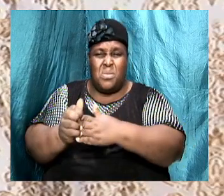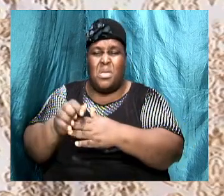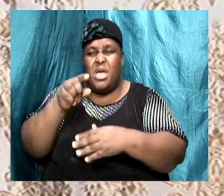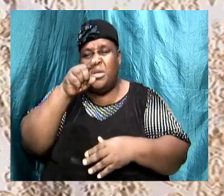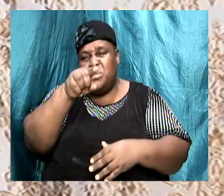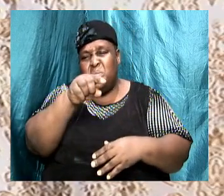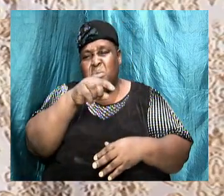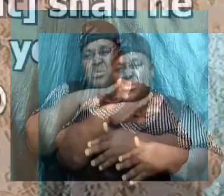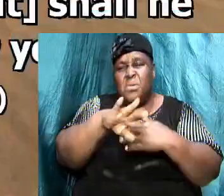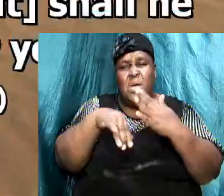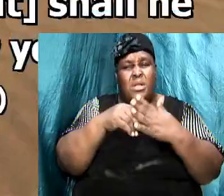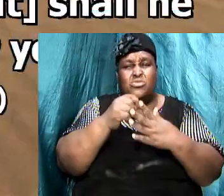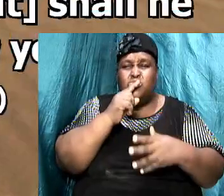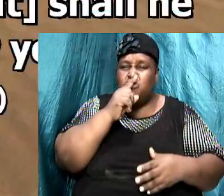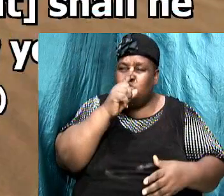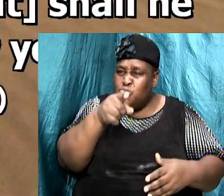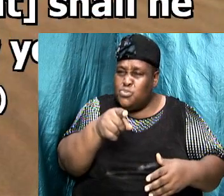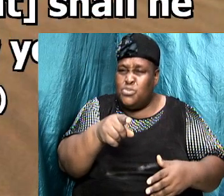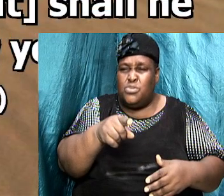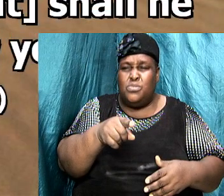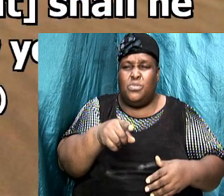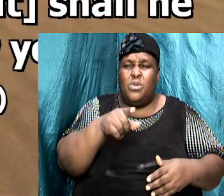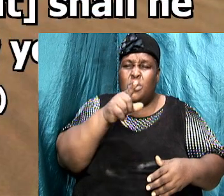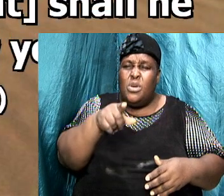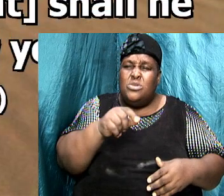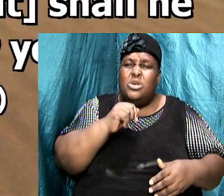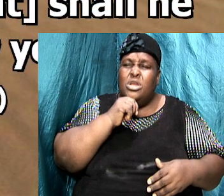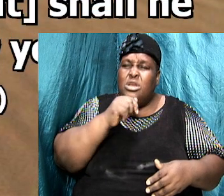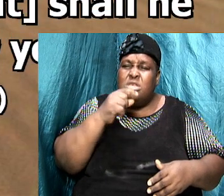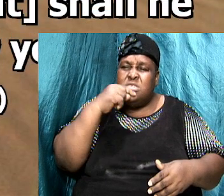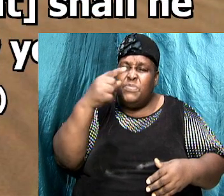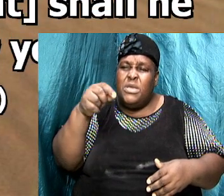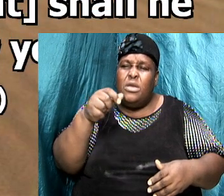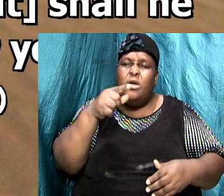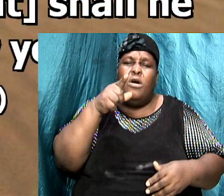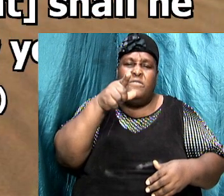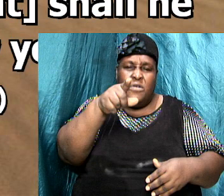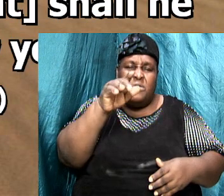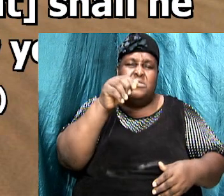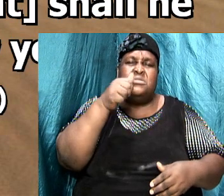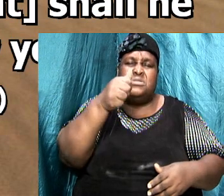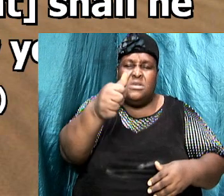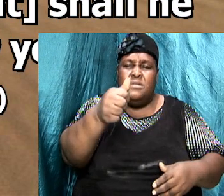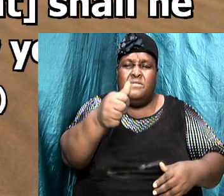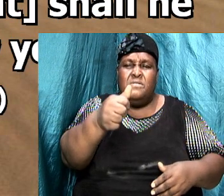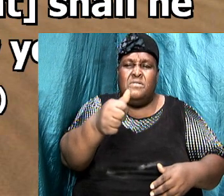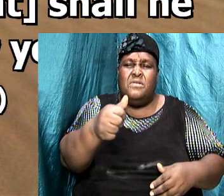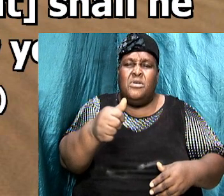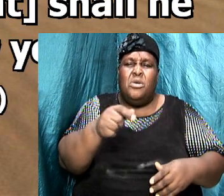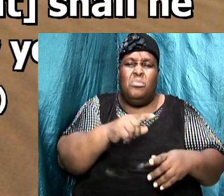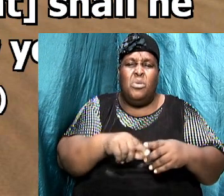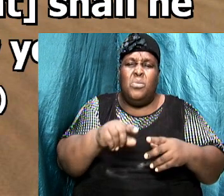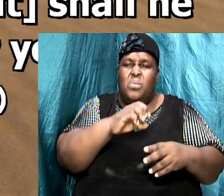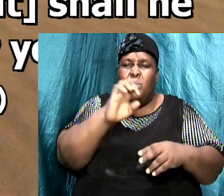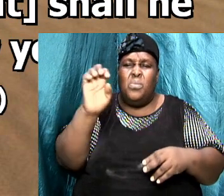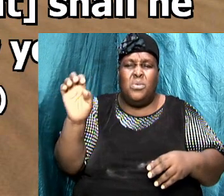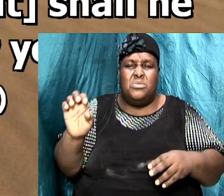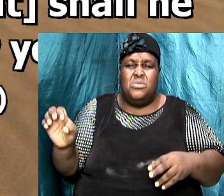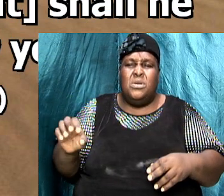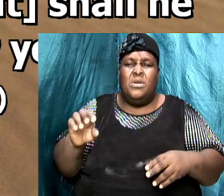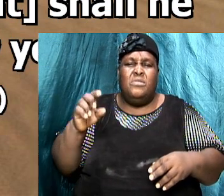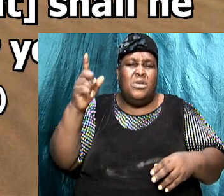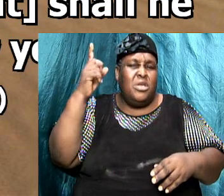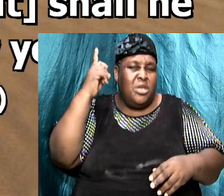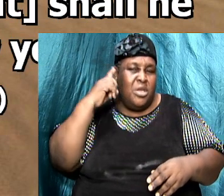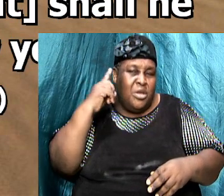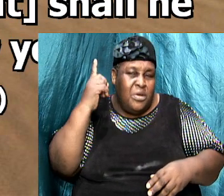he will guide you into all truth. For he shall not speak of himself, but whatsoever he shall